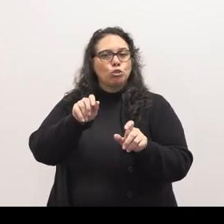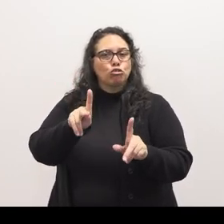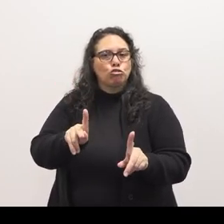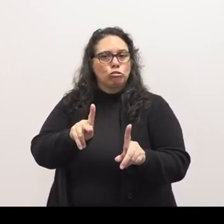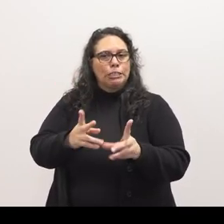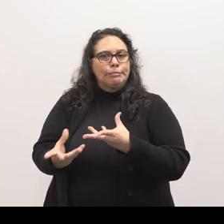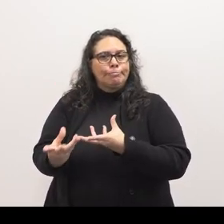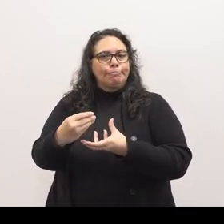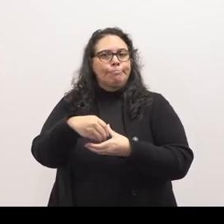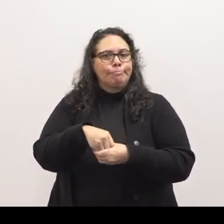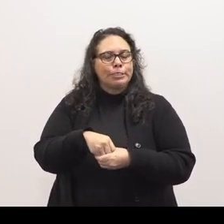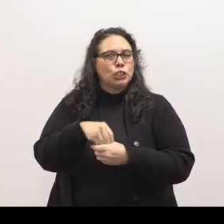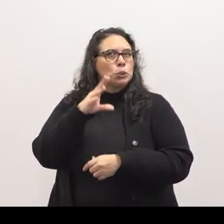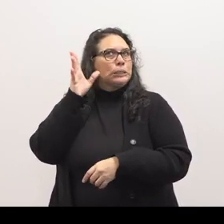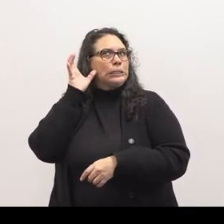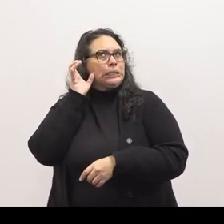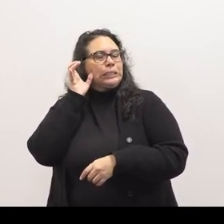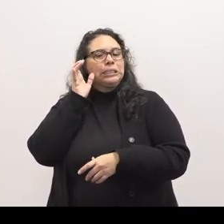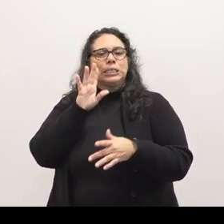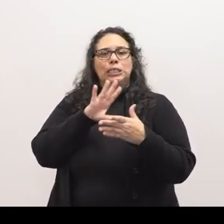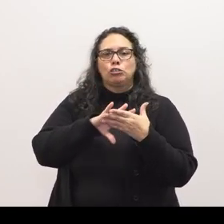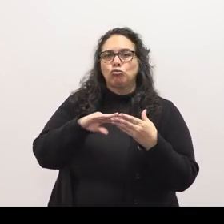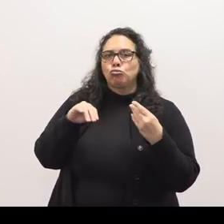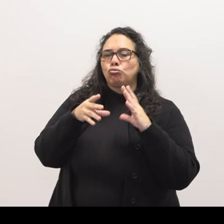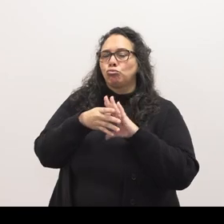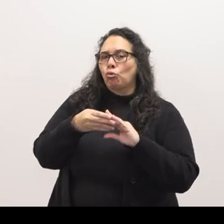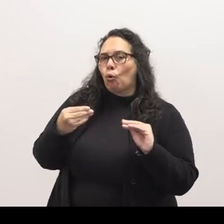listen to some of those stories that we've been talking about.